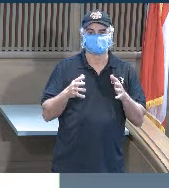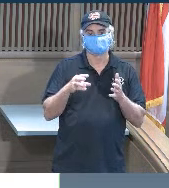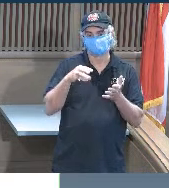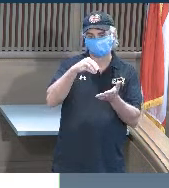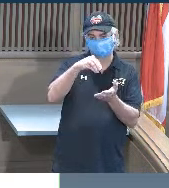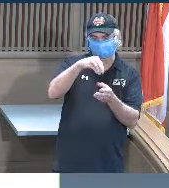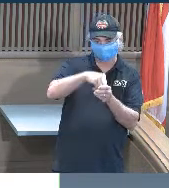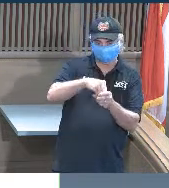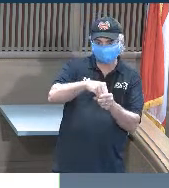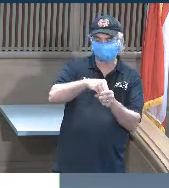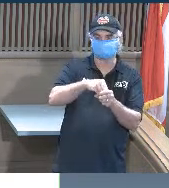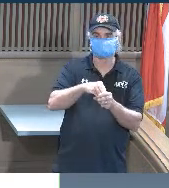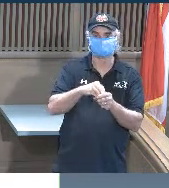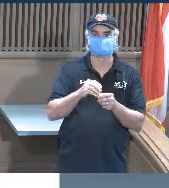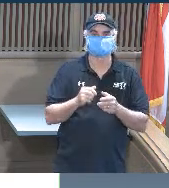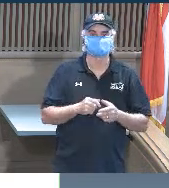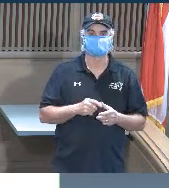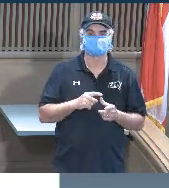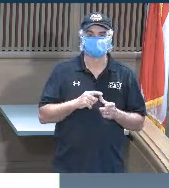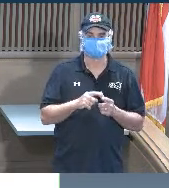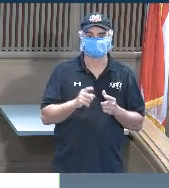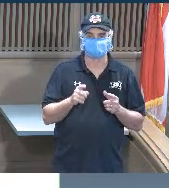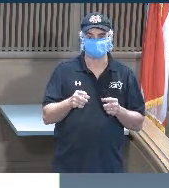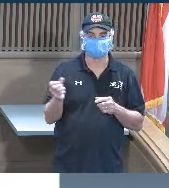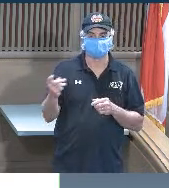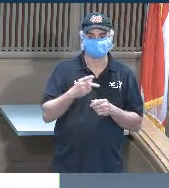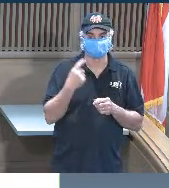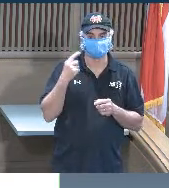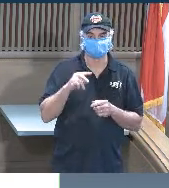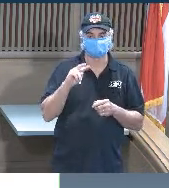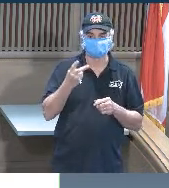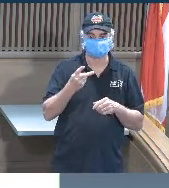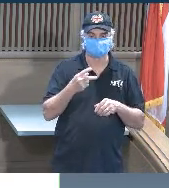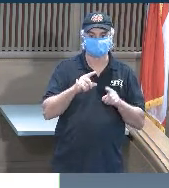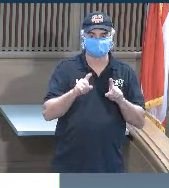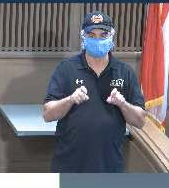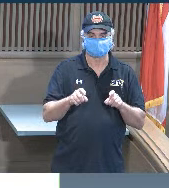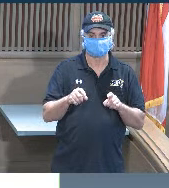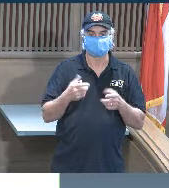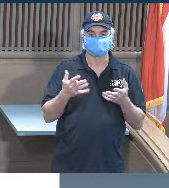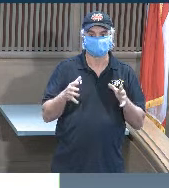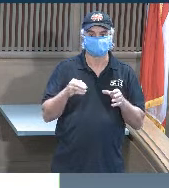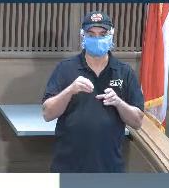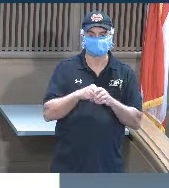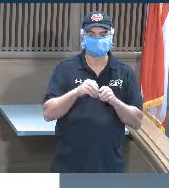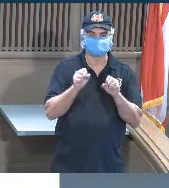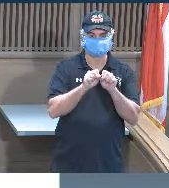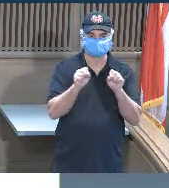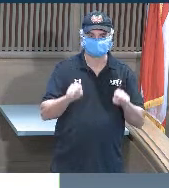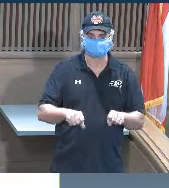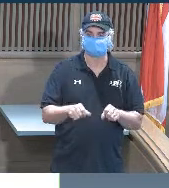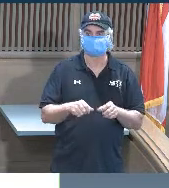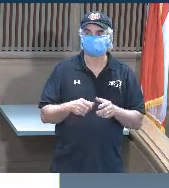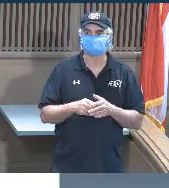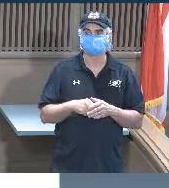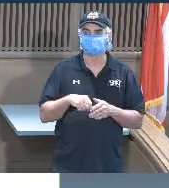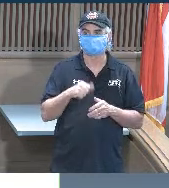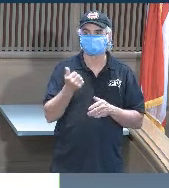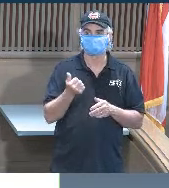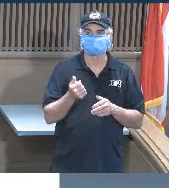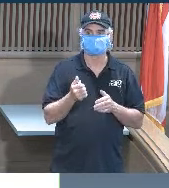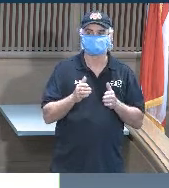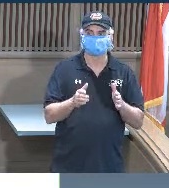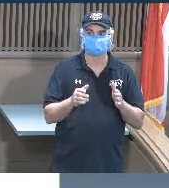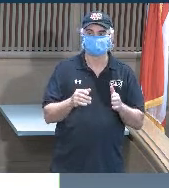pre-registered, if you have to return for a second test down the road, you're already in the system. Another way to pre-register is by using